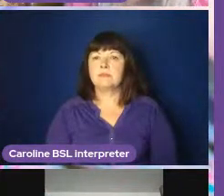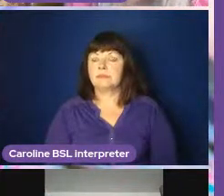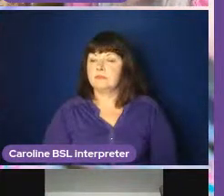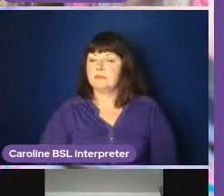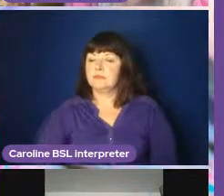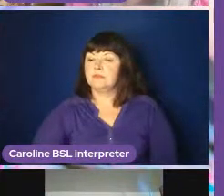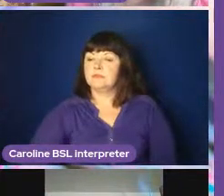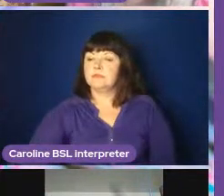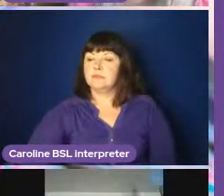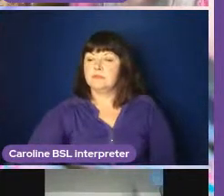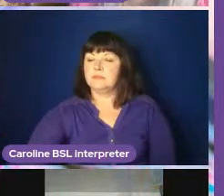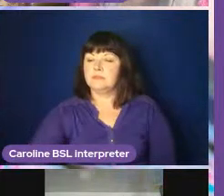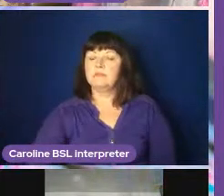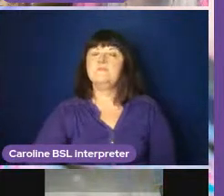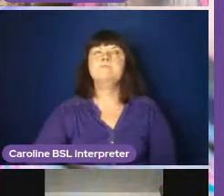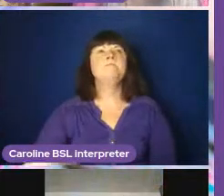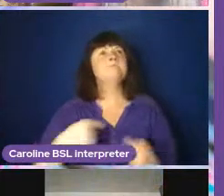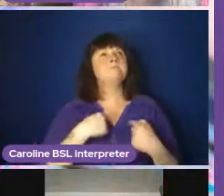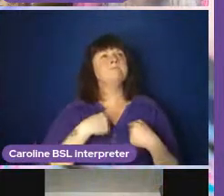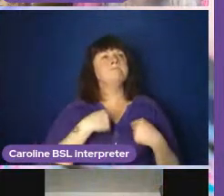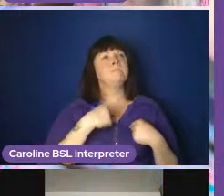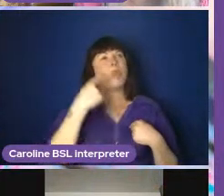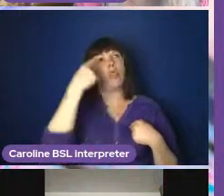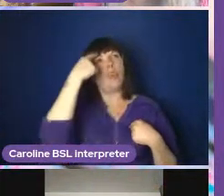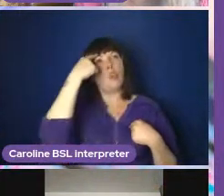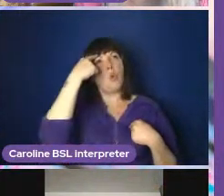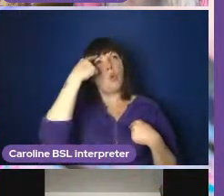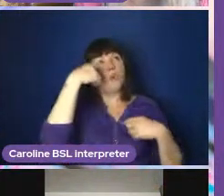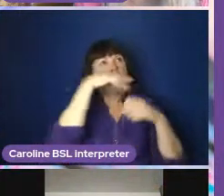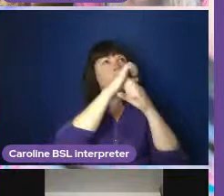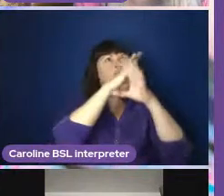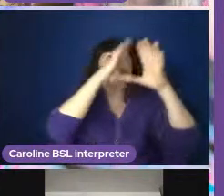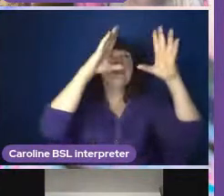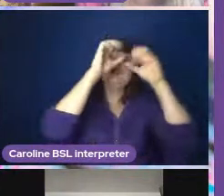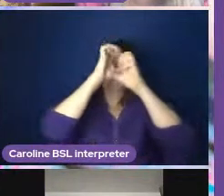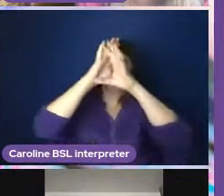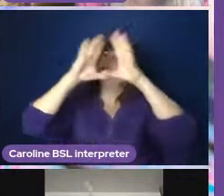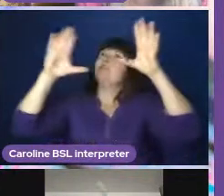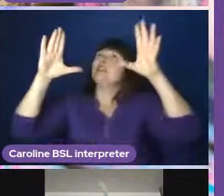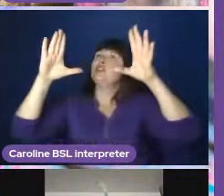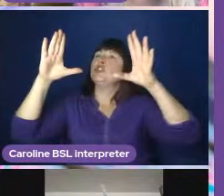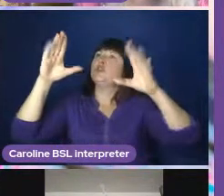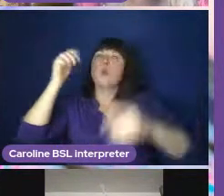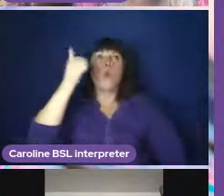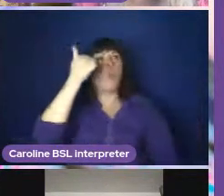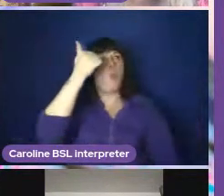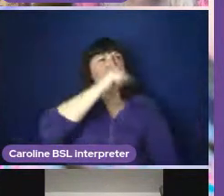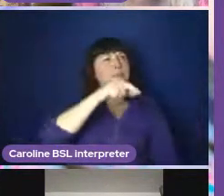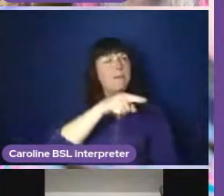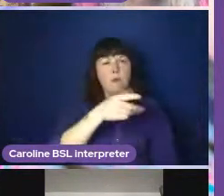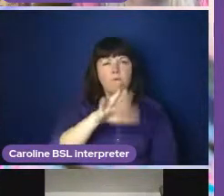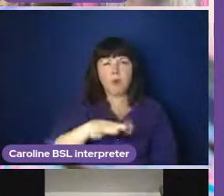looked at visions. I thought, well, where's wisdom? Wisdom comes from other people.